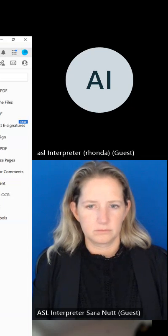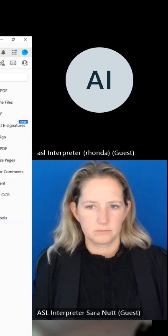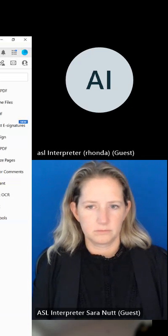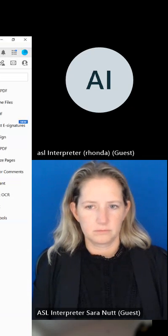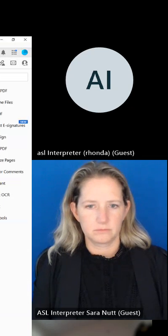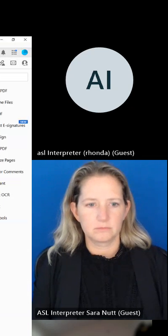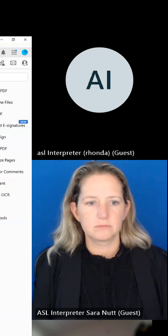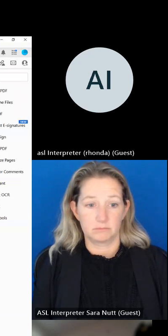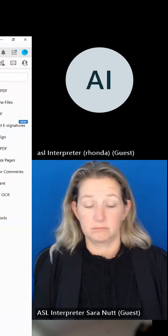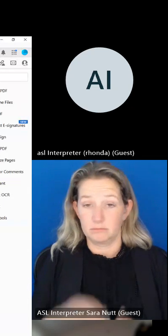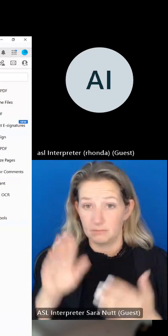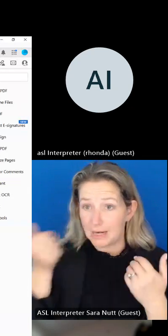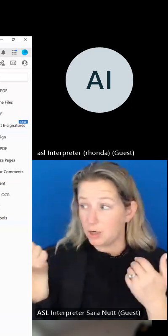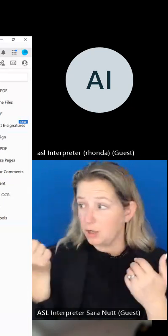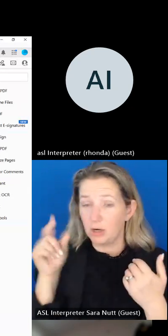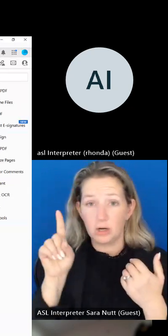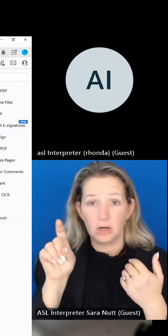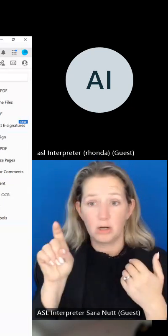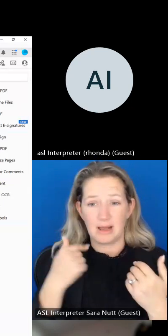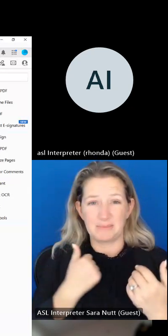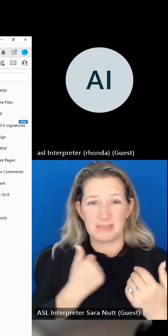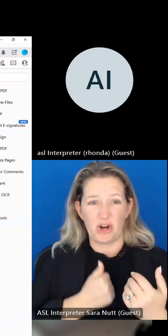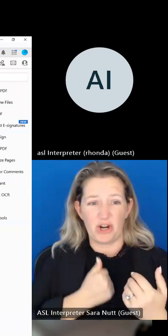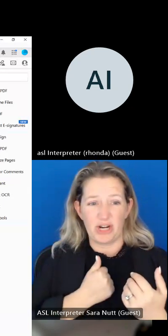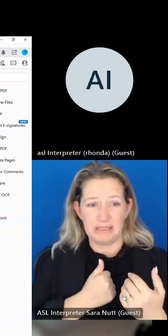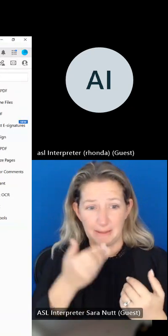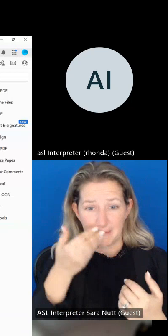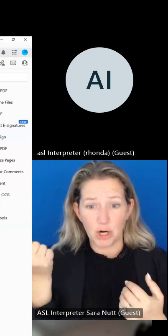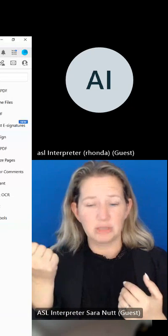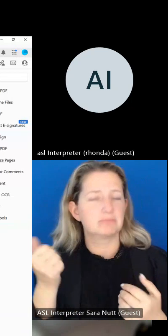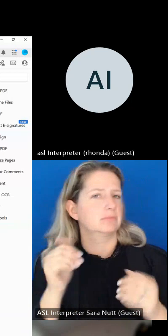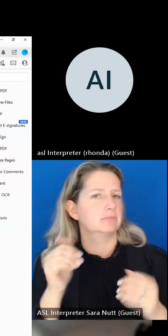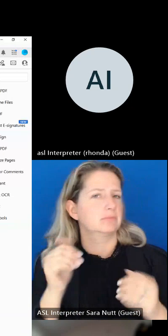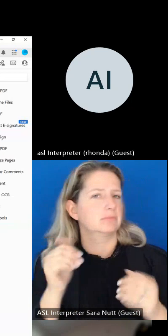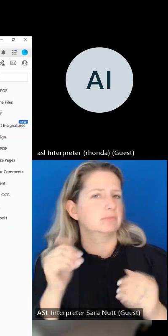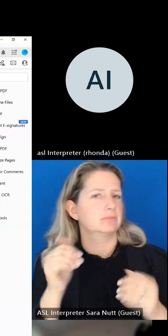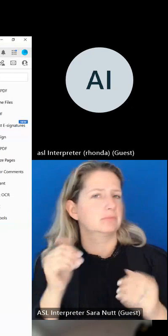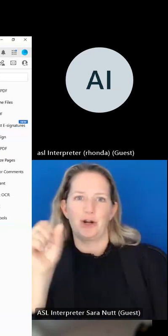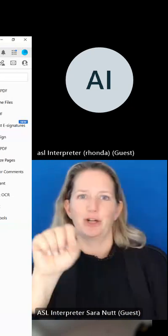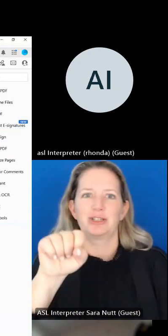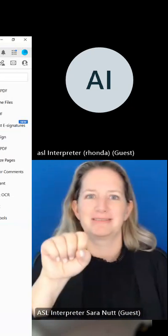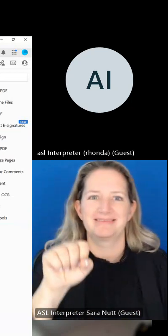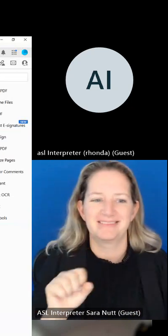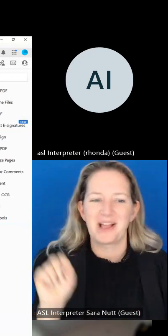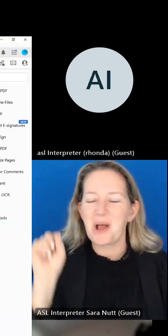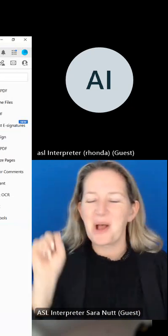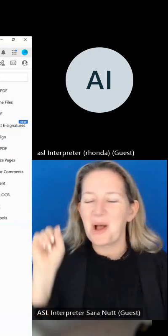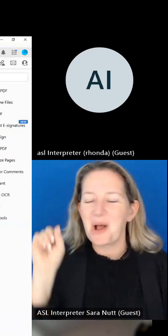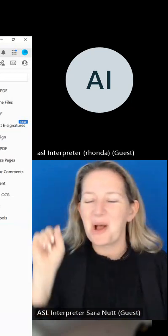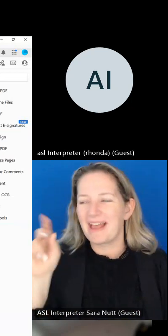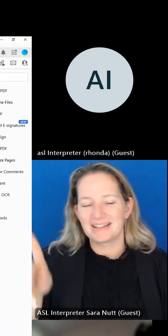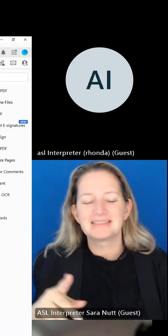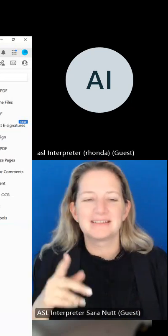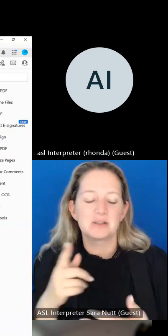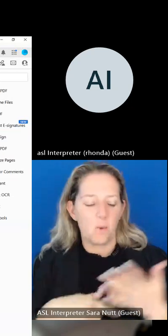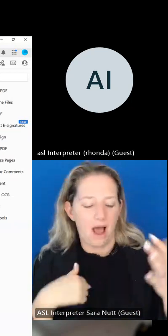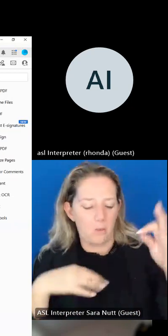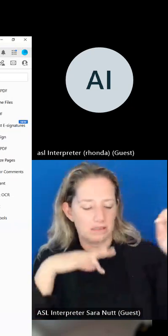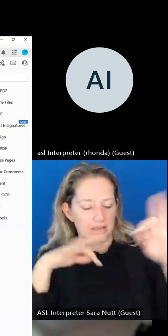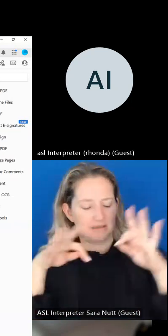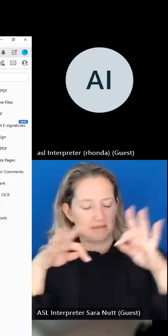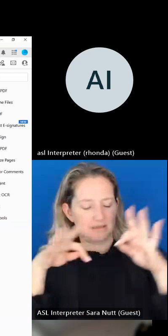There, that's better. Is that better? Sorry. Oh, that is definitely better. Okay. So what I was saying, and just gonna repeat myself